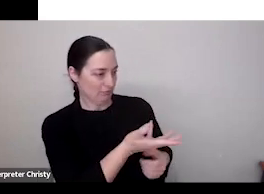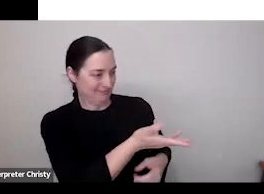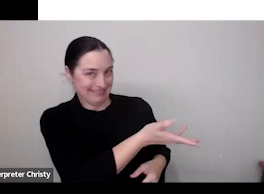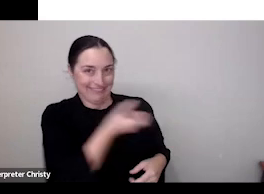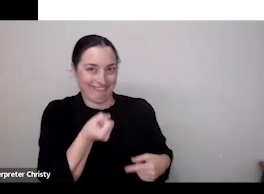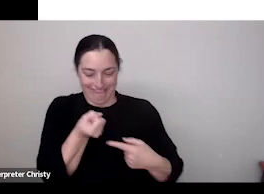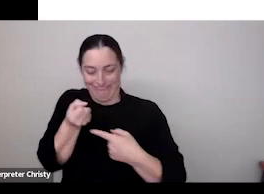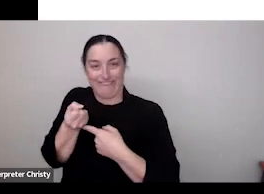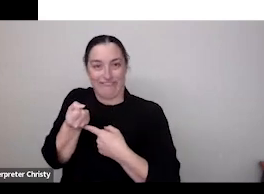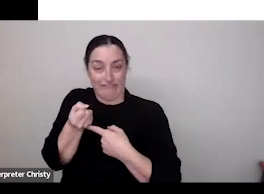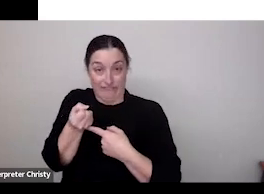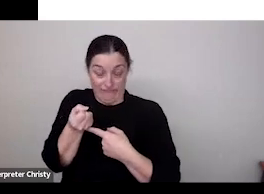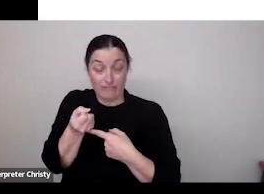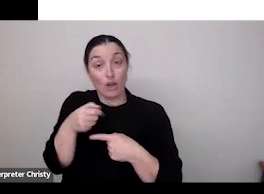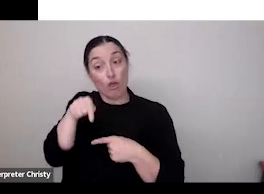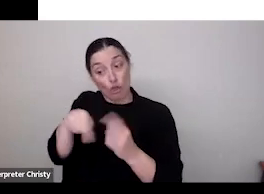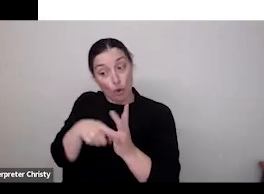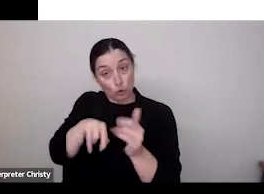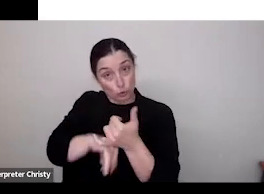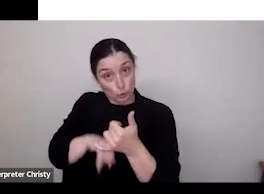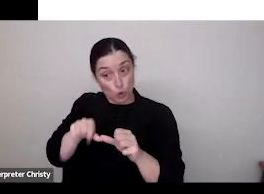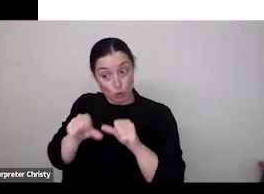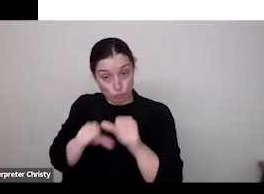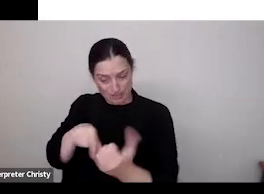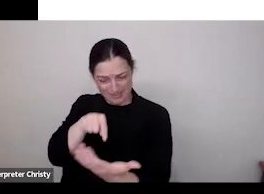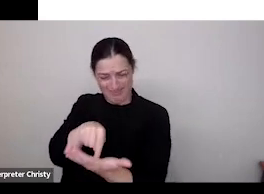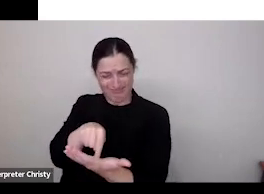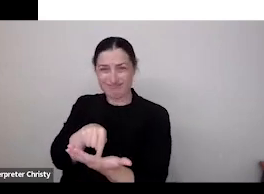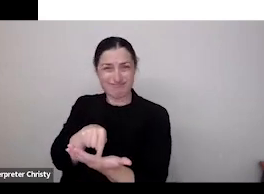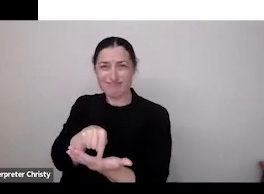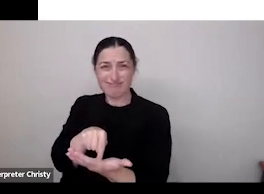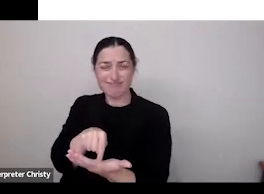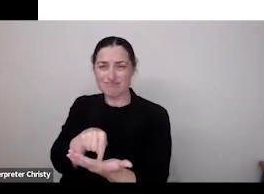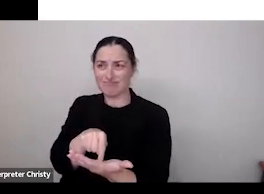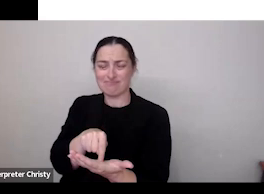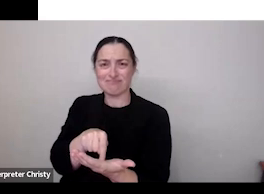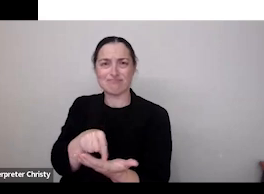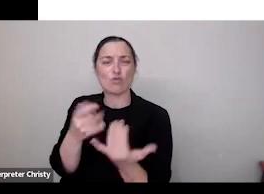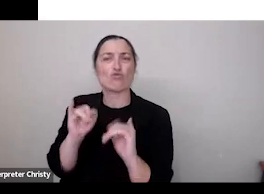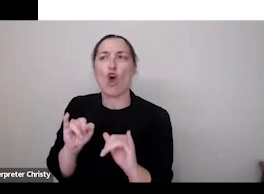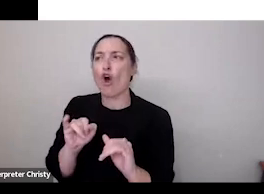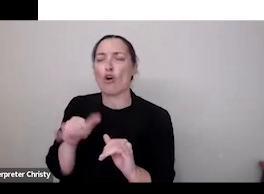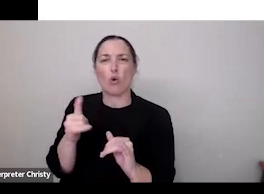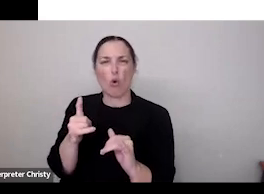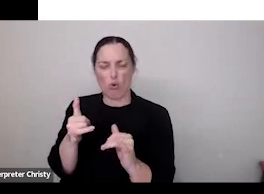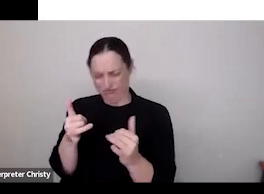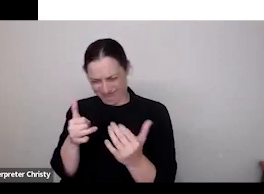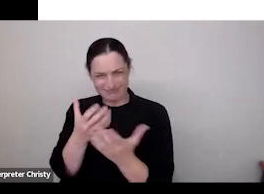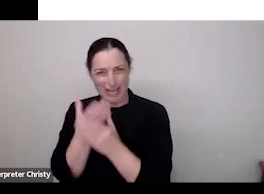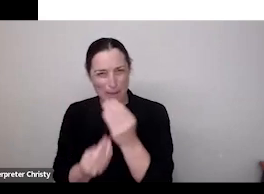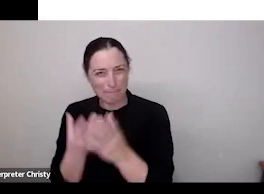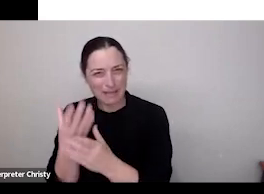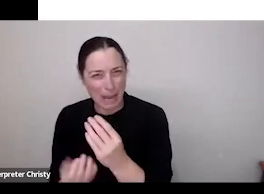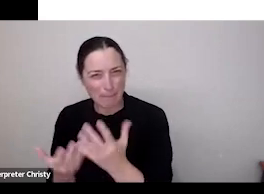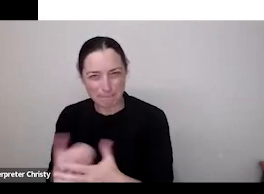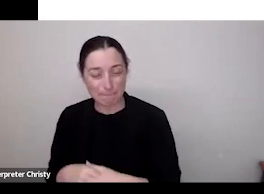we revisited those tools and those processes, the information was inaccurate or incomplete. However, when we put the